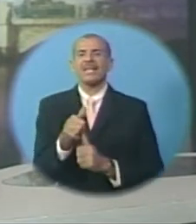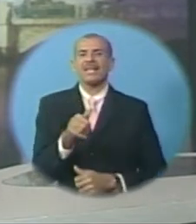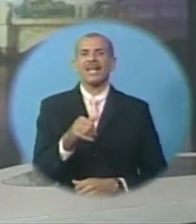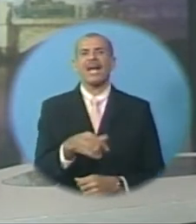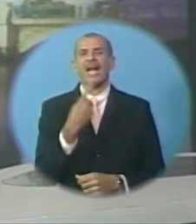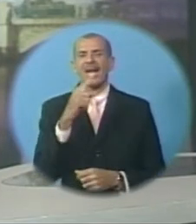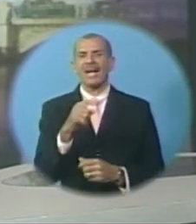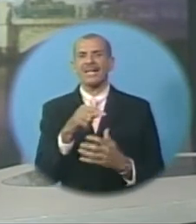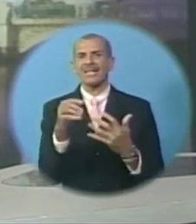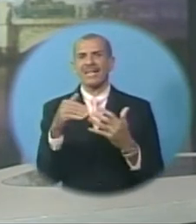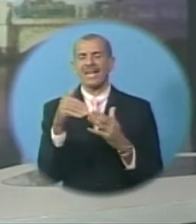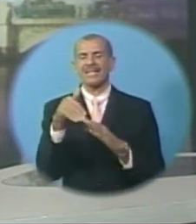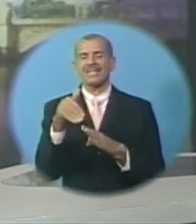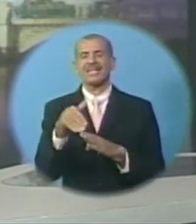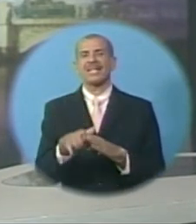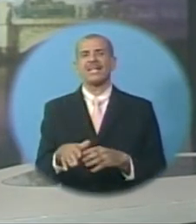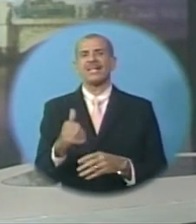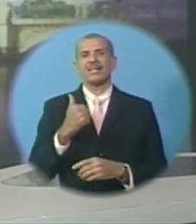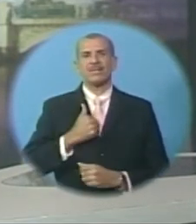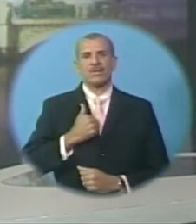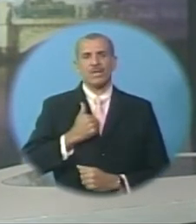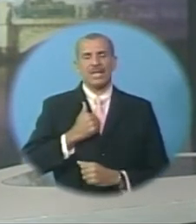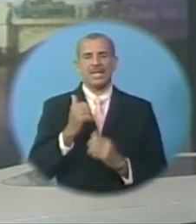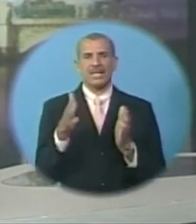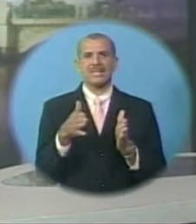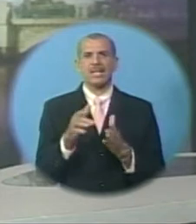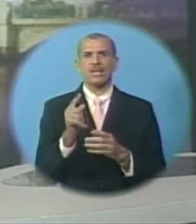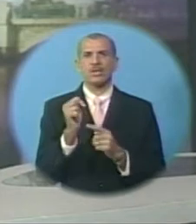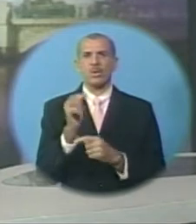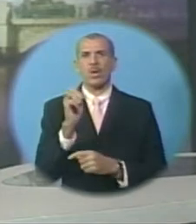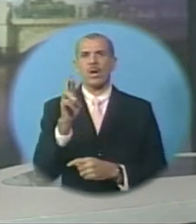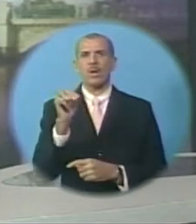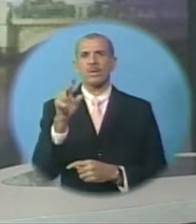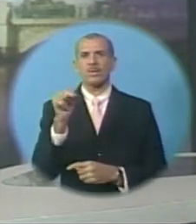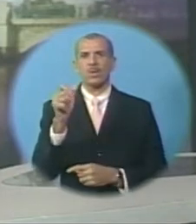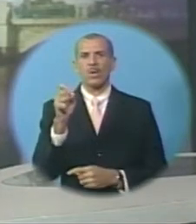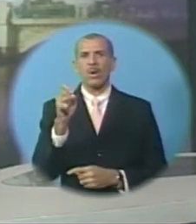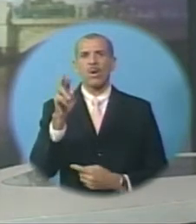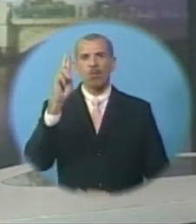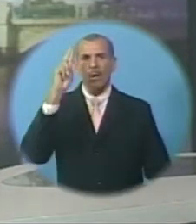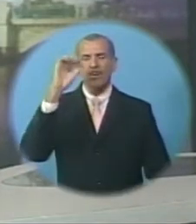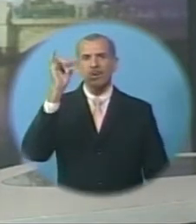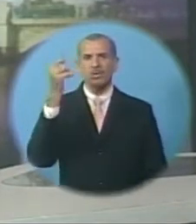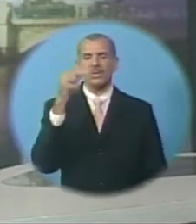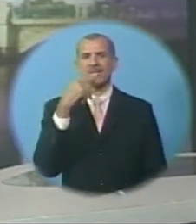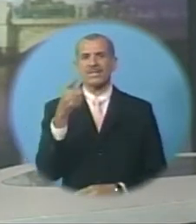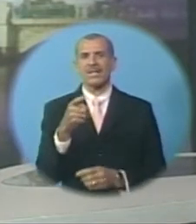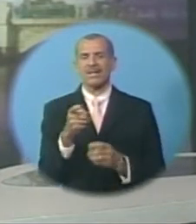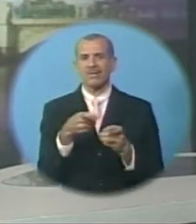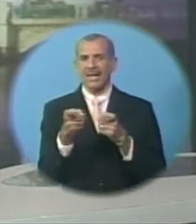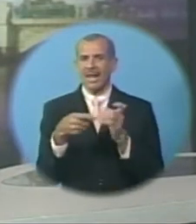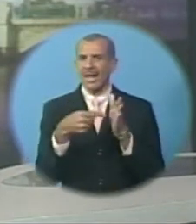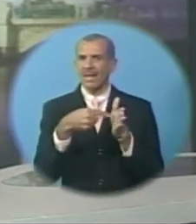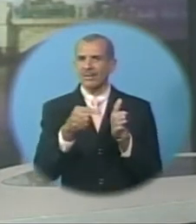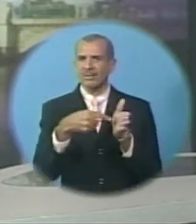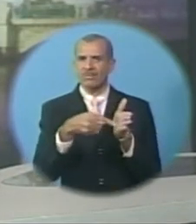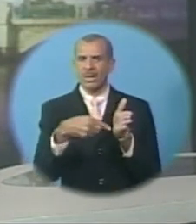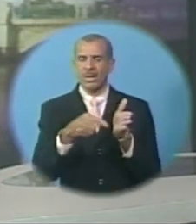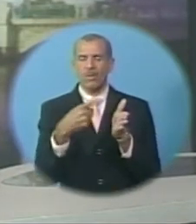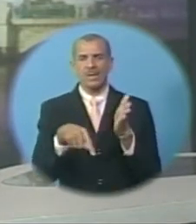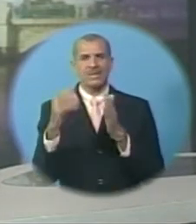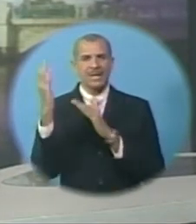against several Canadian teams in Toronto. Robert Jones, the project coordinator for the tour, outlined what the youth will